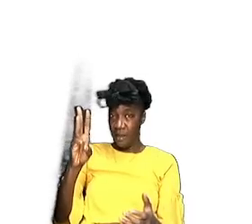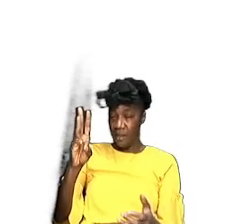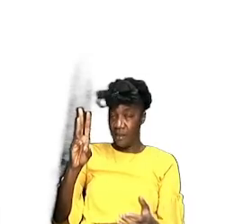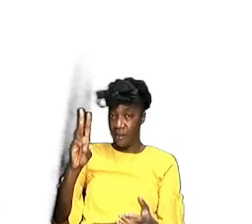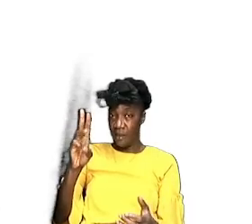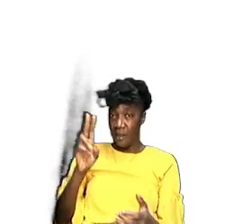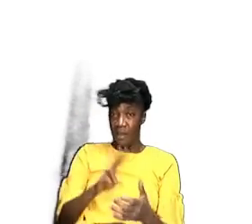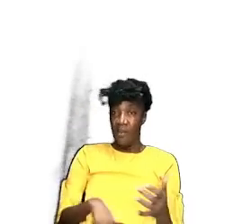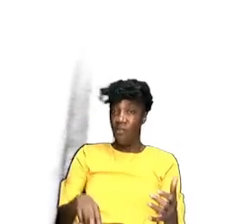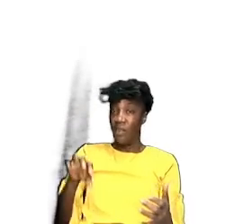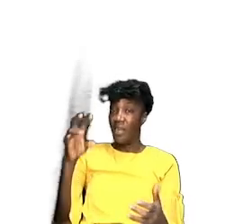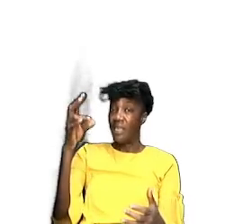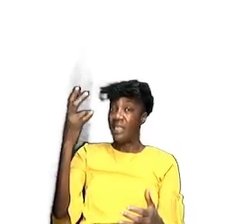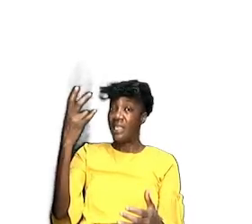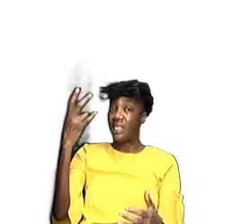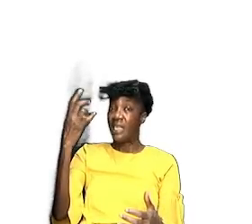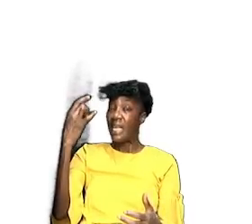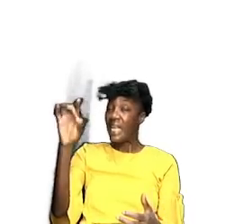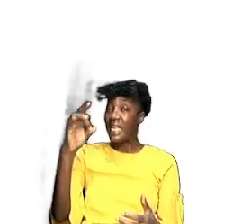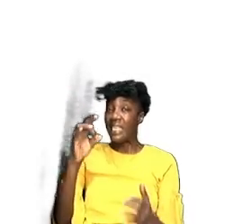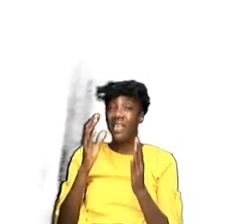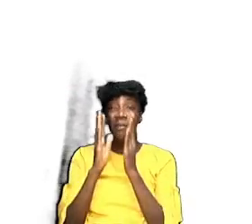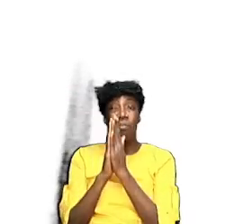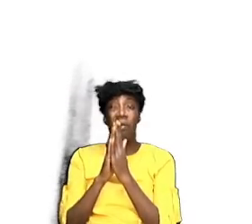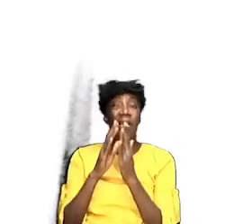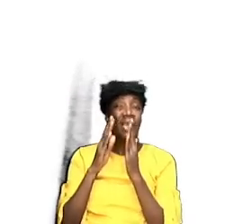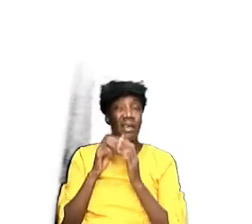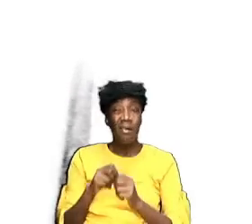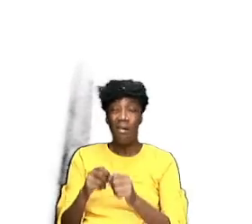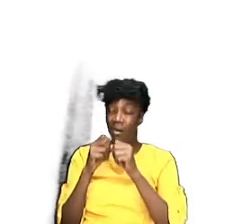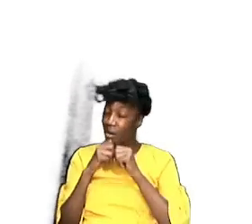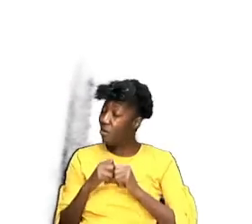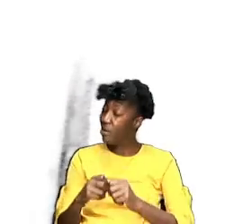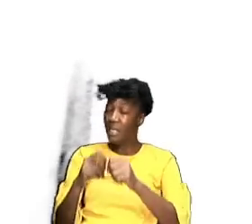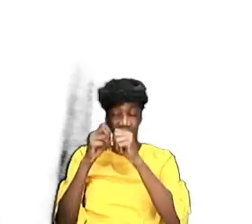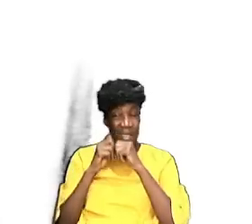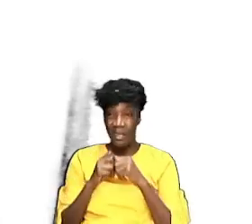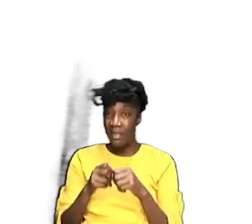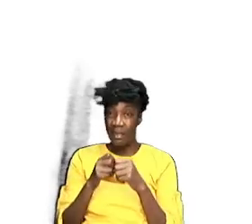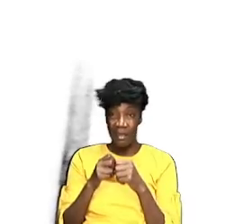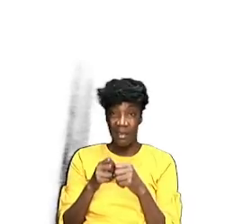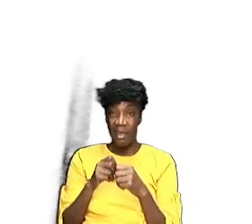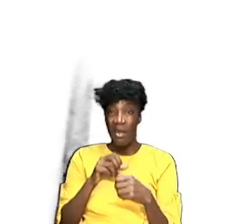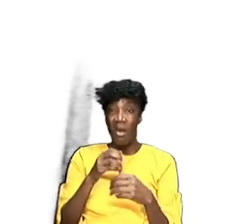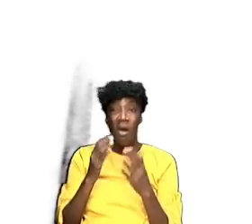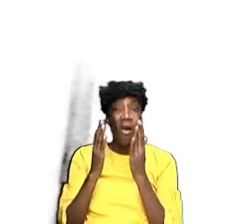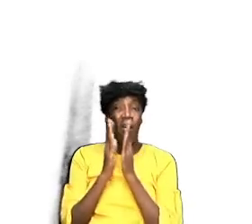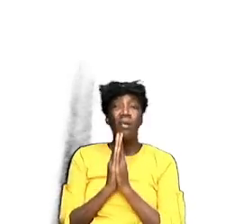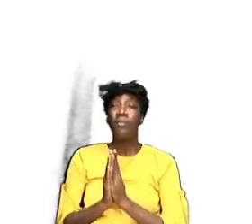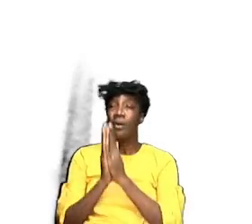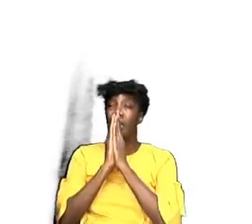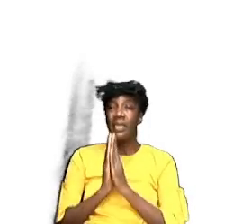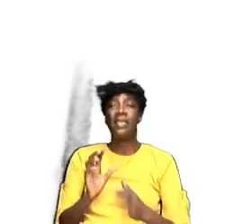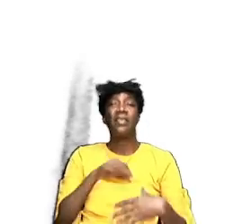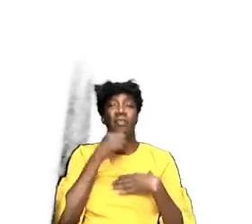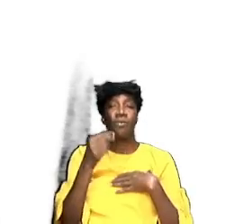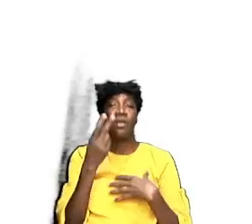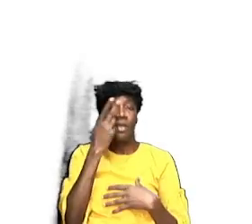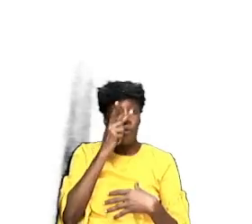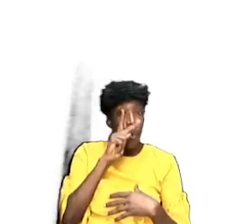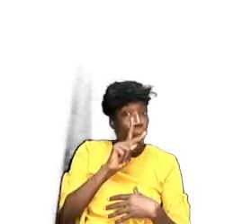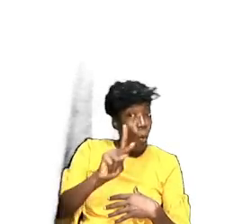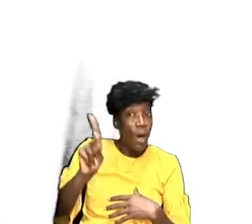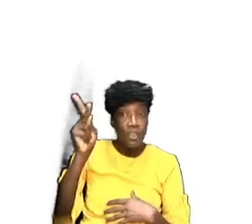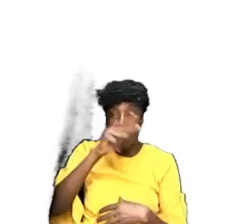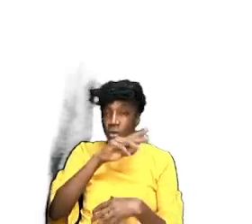always with all prayer and supplication in the Spirit, and watching thereunto with all perseverance and